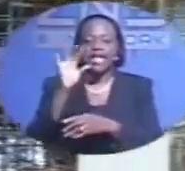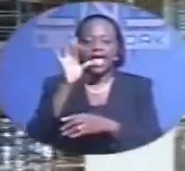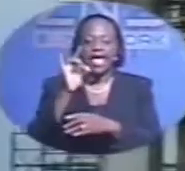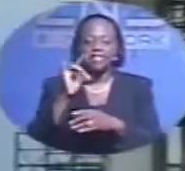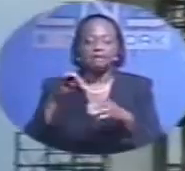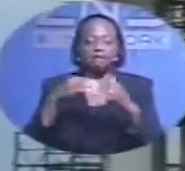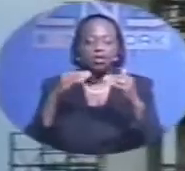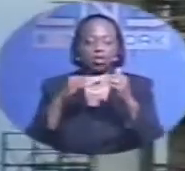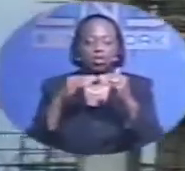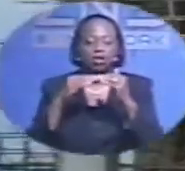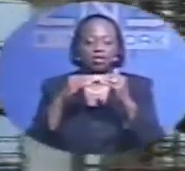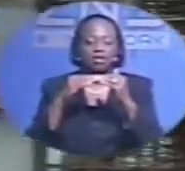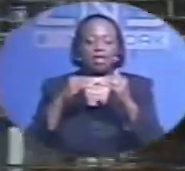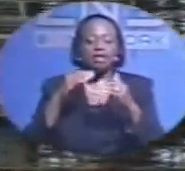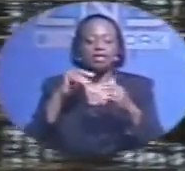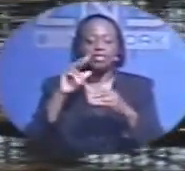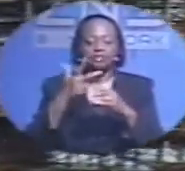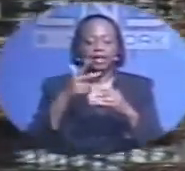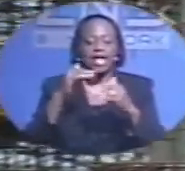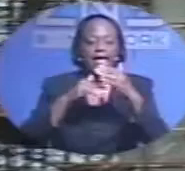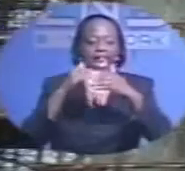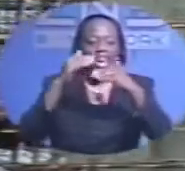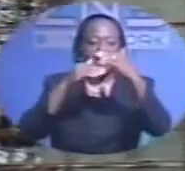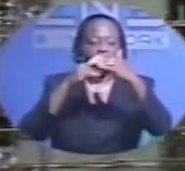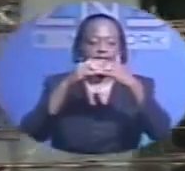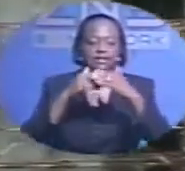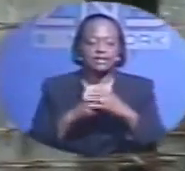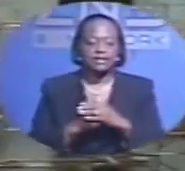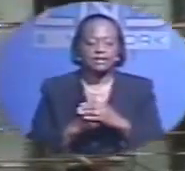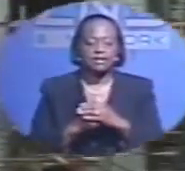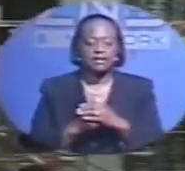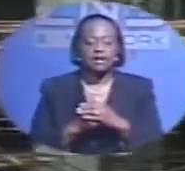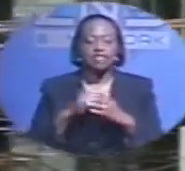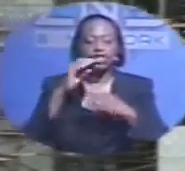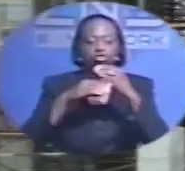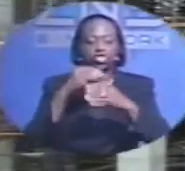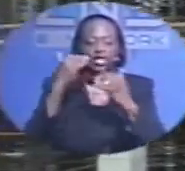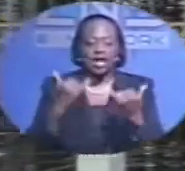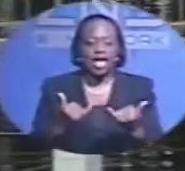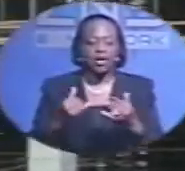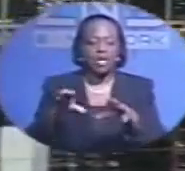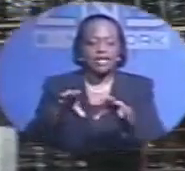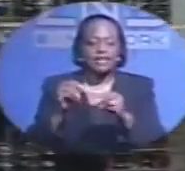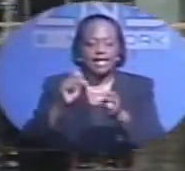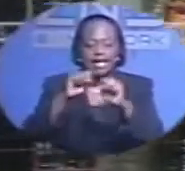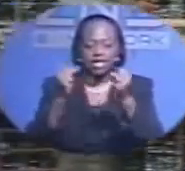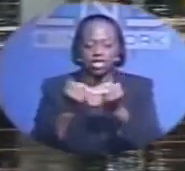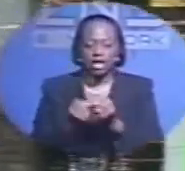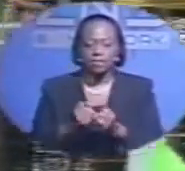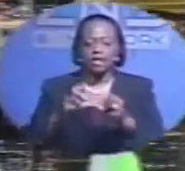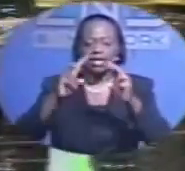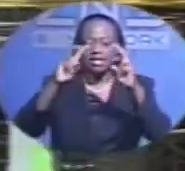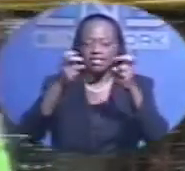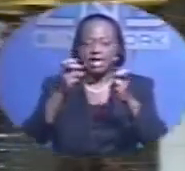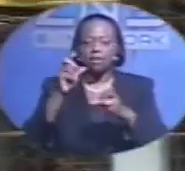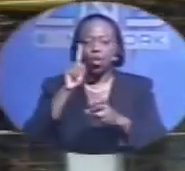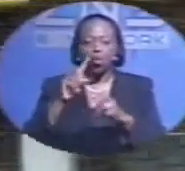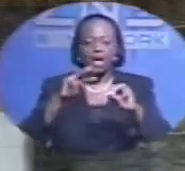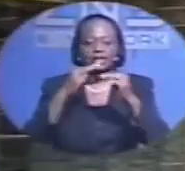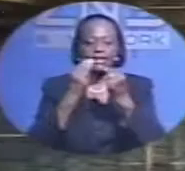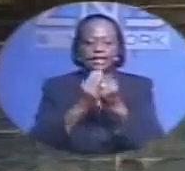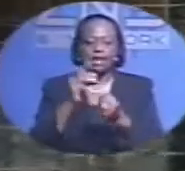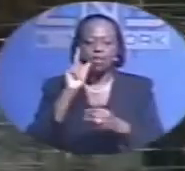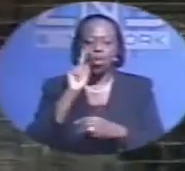Hyatt was at 3 levels, and the Mondrian and Rosewood structures were beginning to take shape. With the theme, One Team, One Dream, and